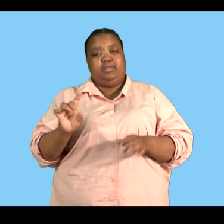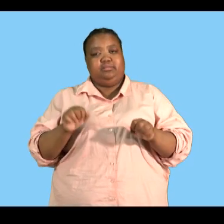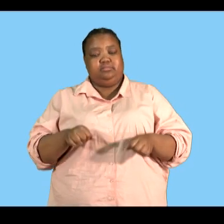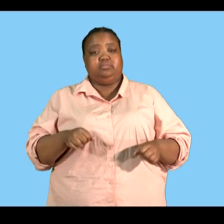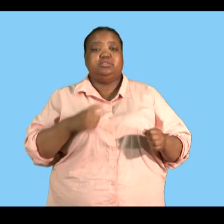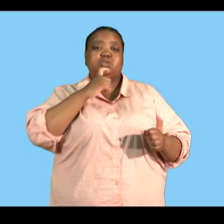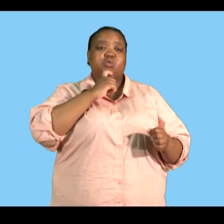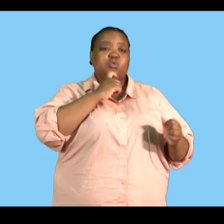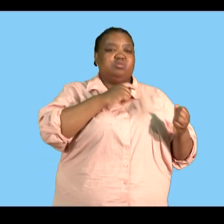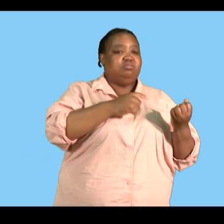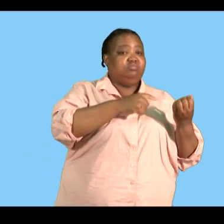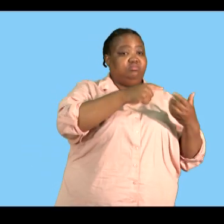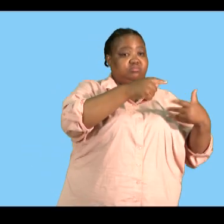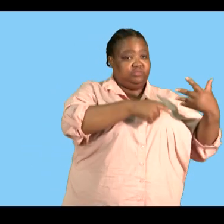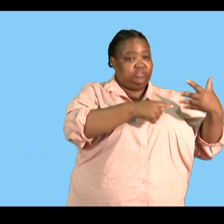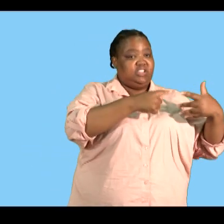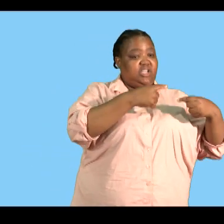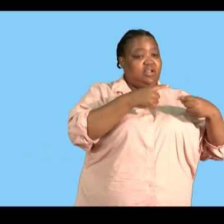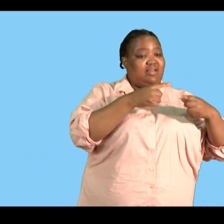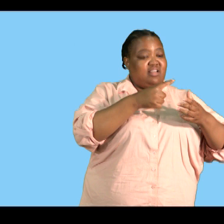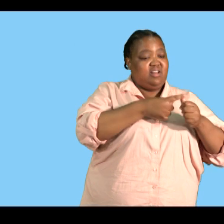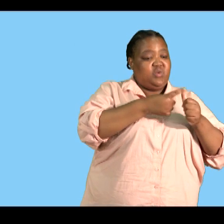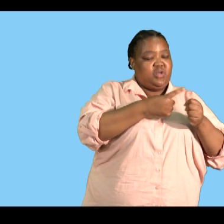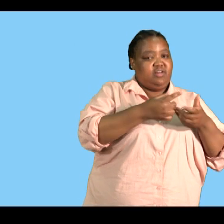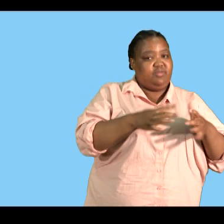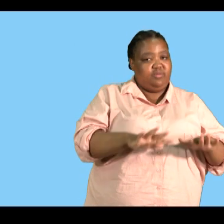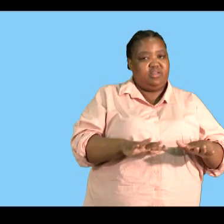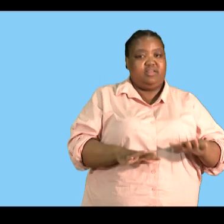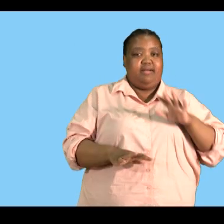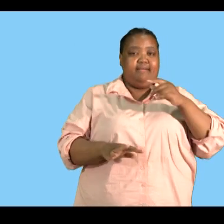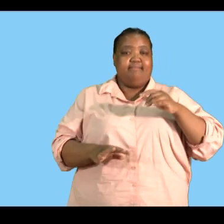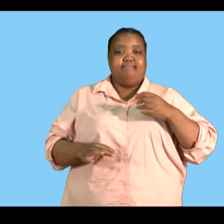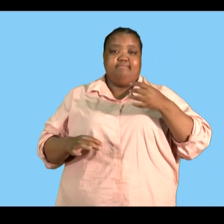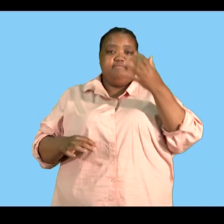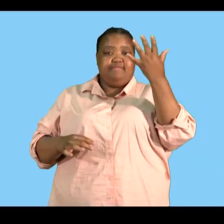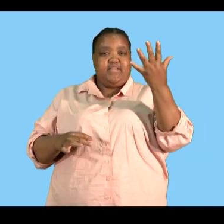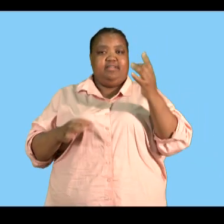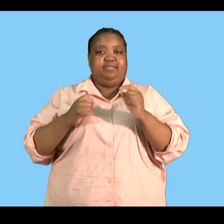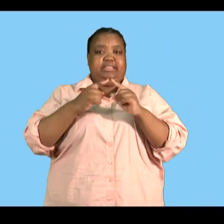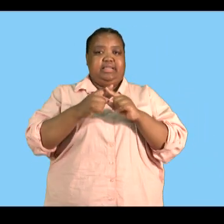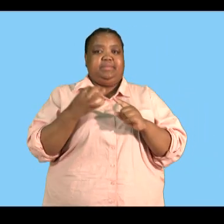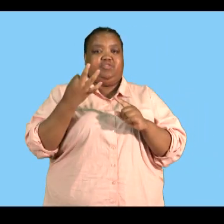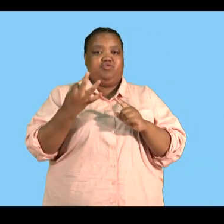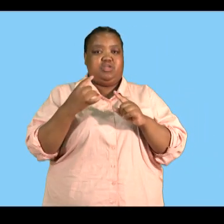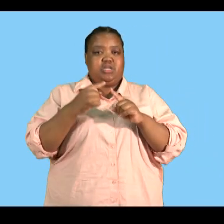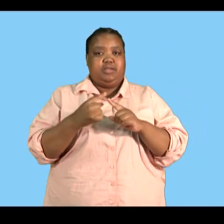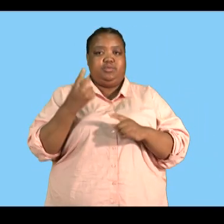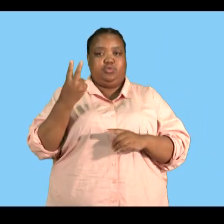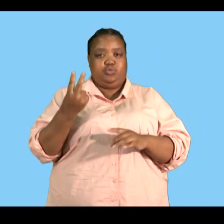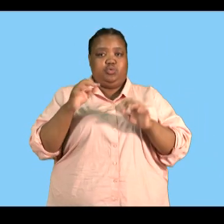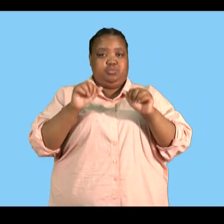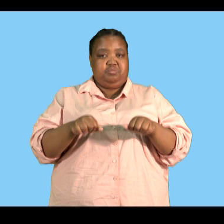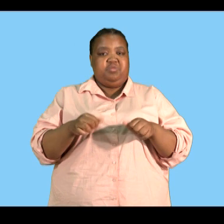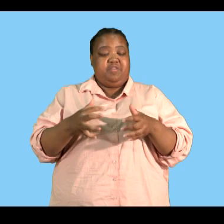have 5 times 3 times 2. Right, so now after working that out, you are going to